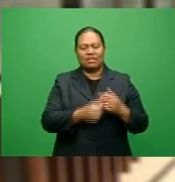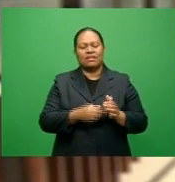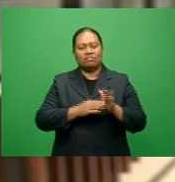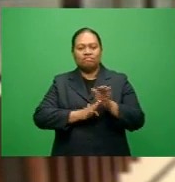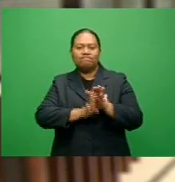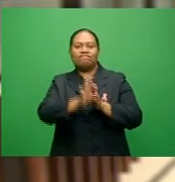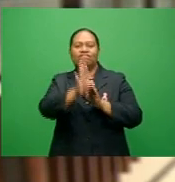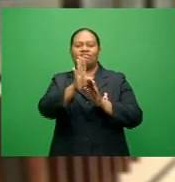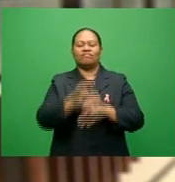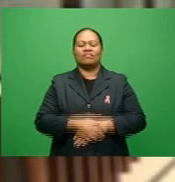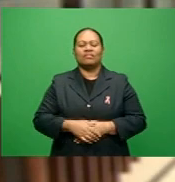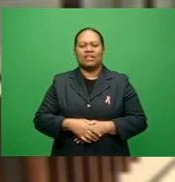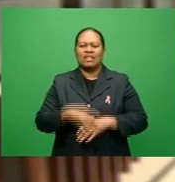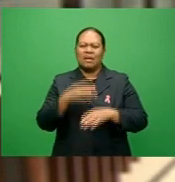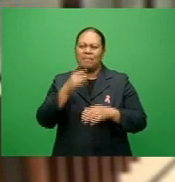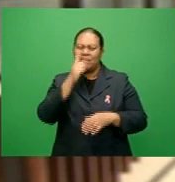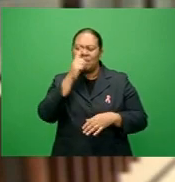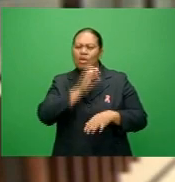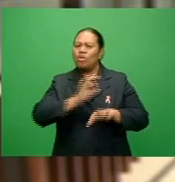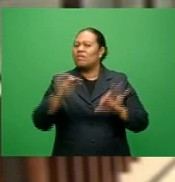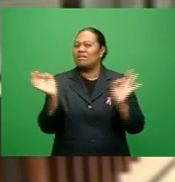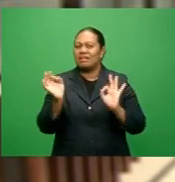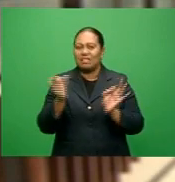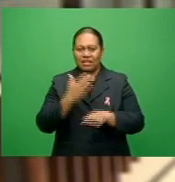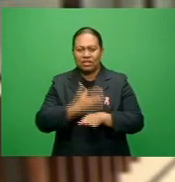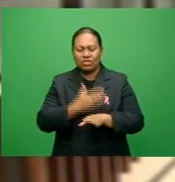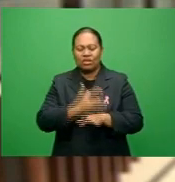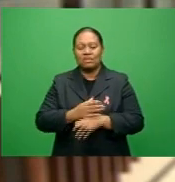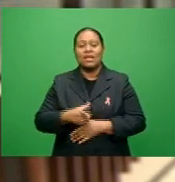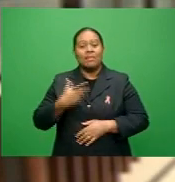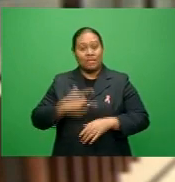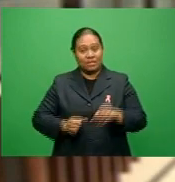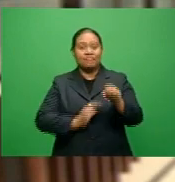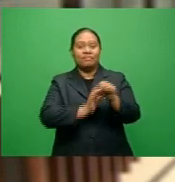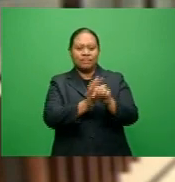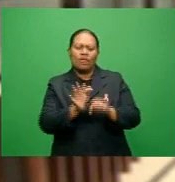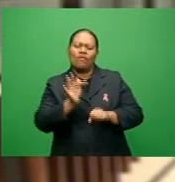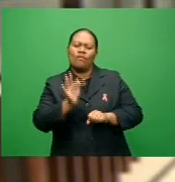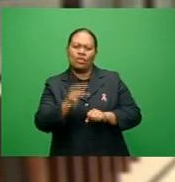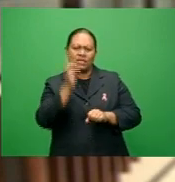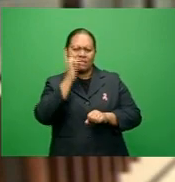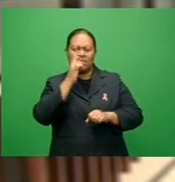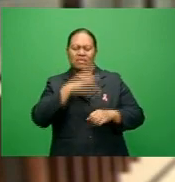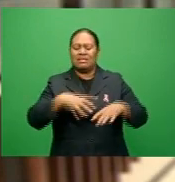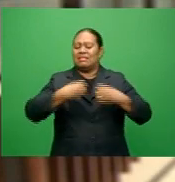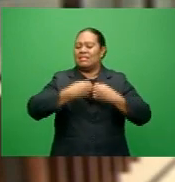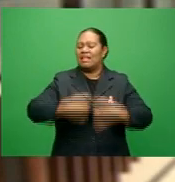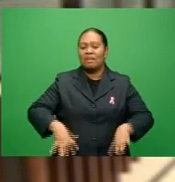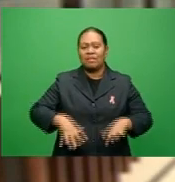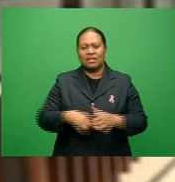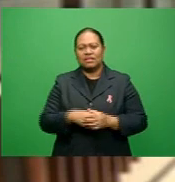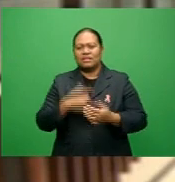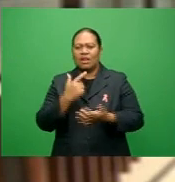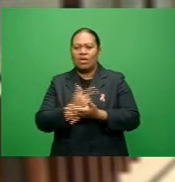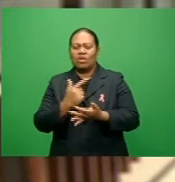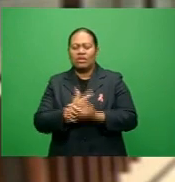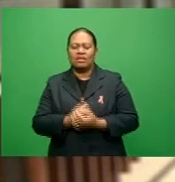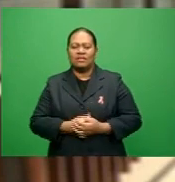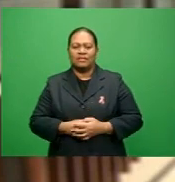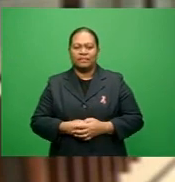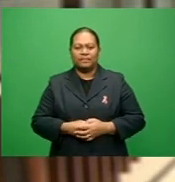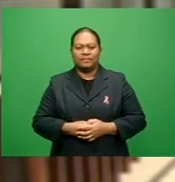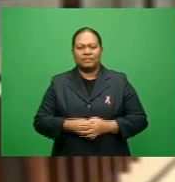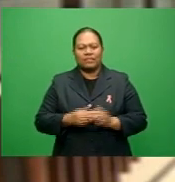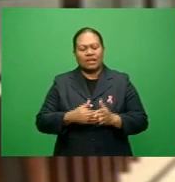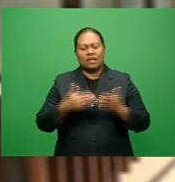in US weekly jobless claims increased concerns that the pandemic is causing lasting damage to the labor market. But perhaps the